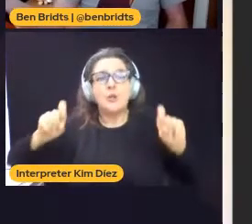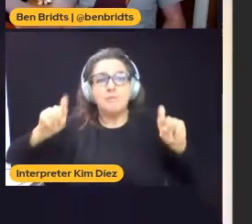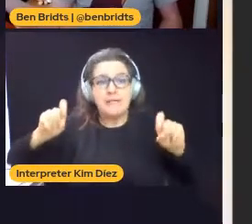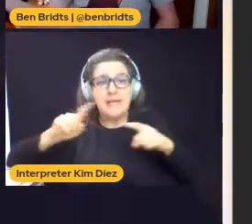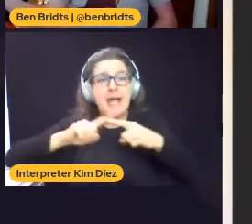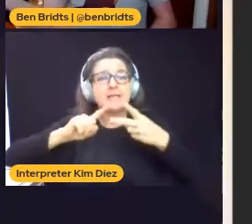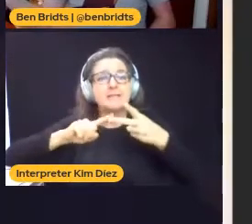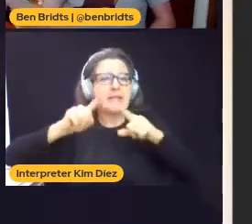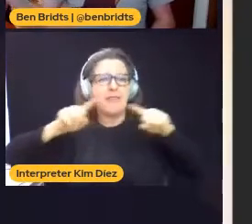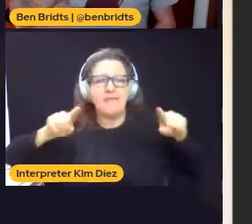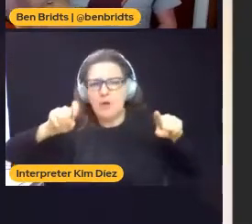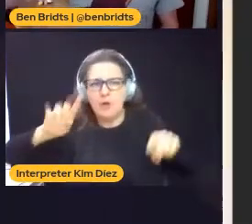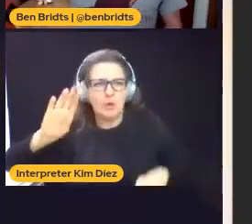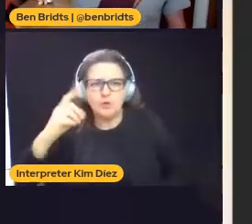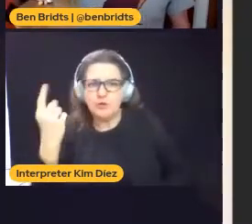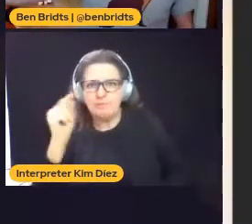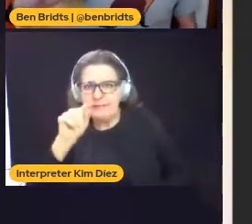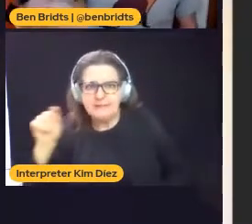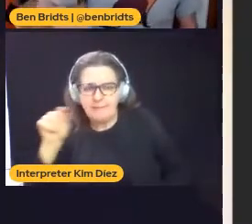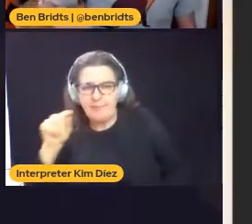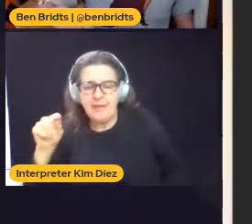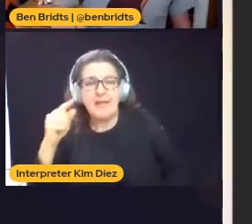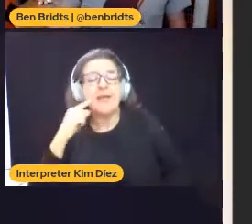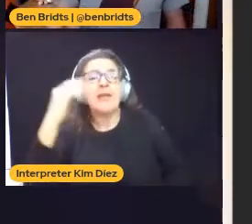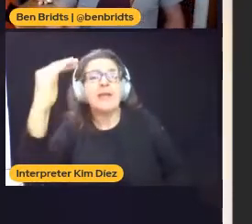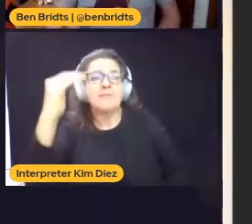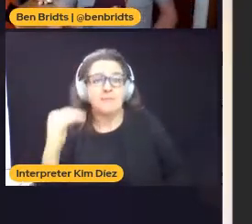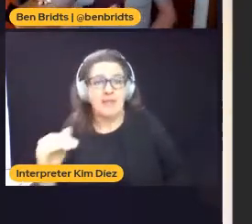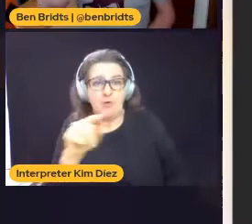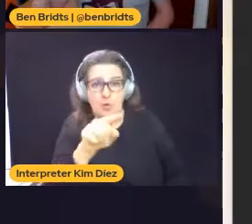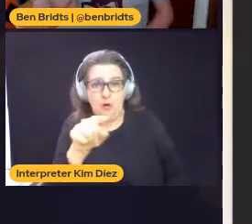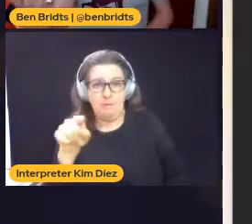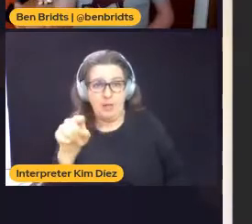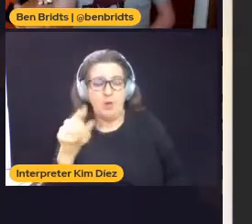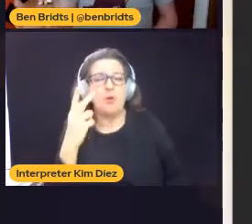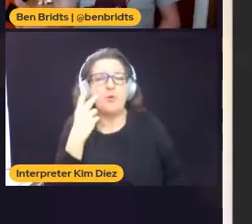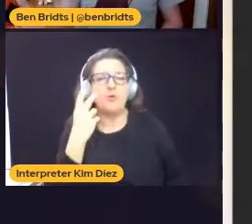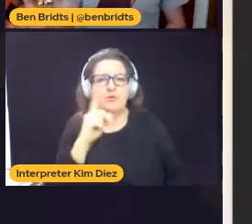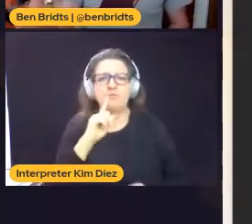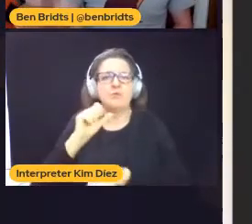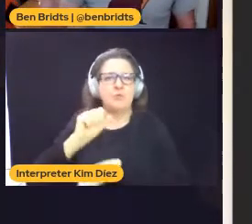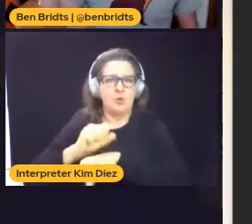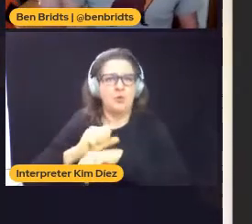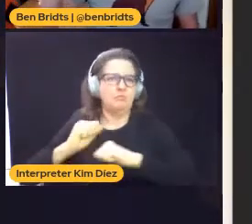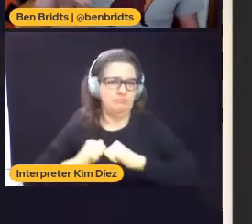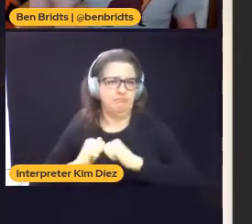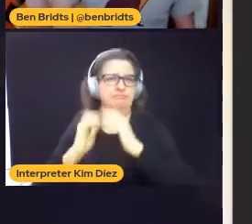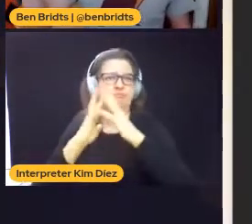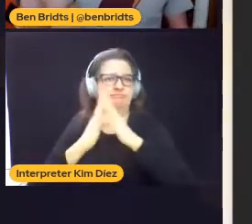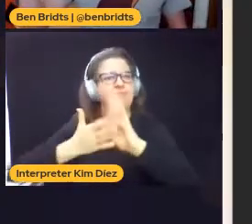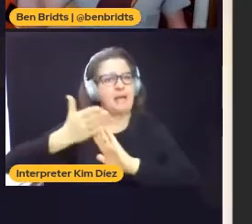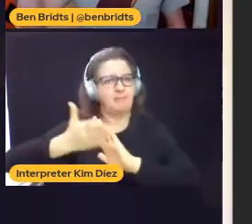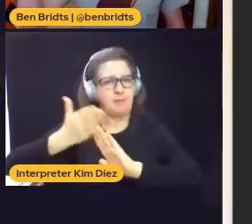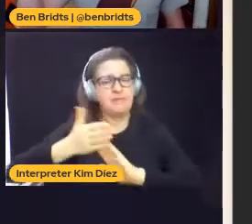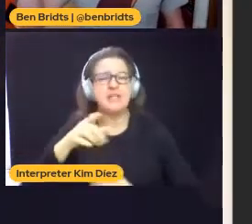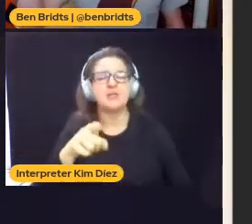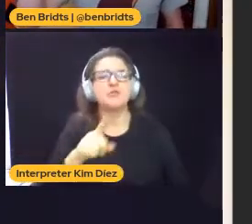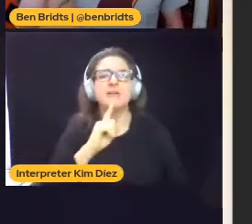something. And then if you look below that, you see the actual implementation of that, and there's a very